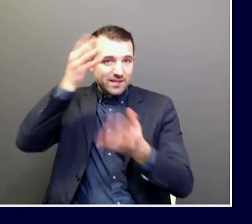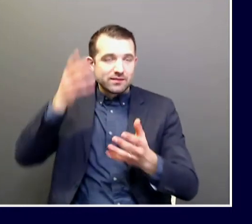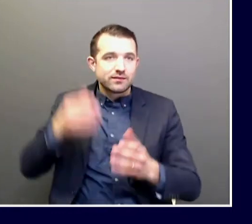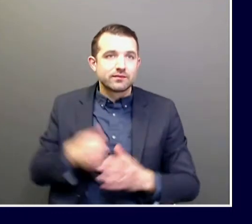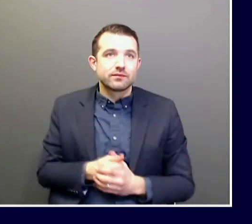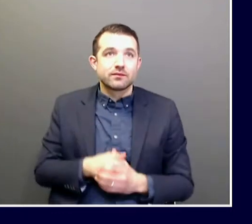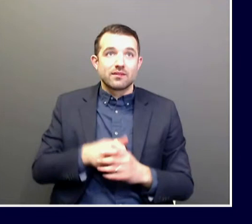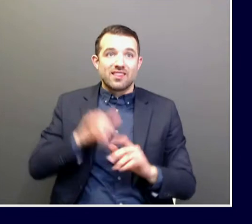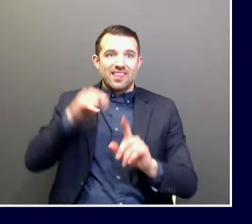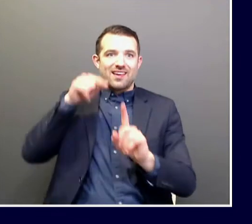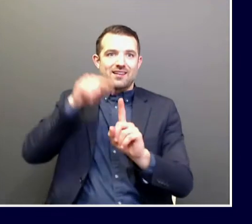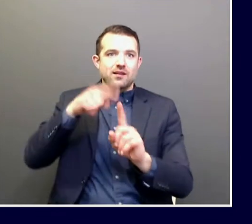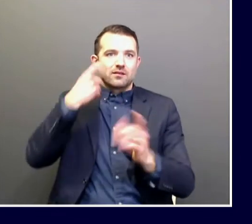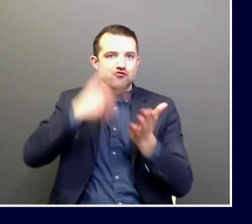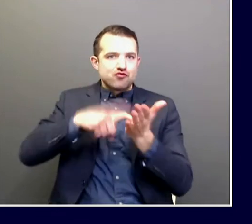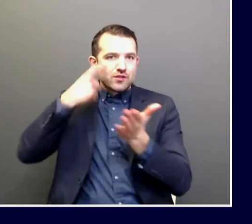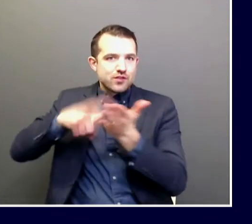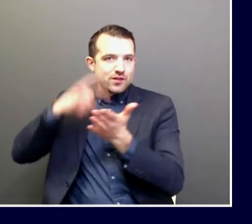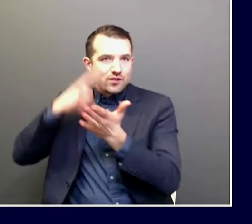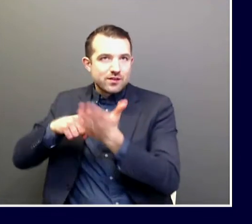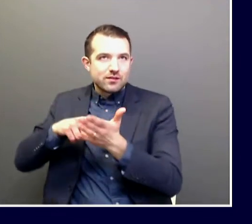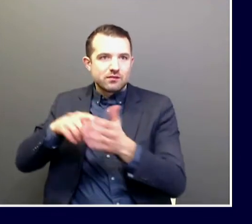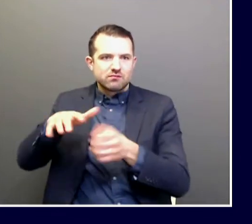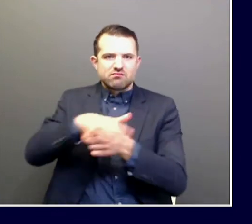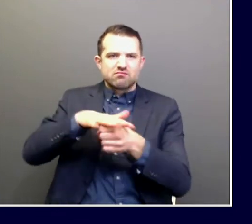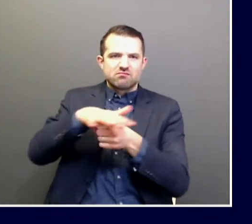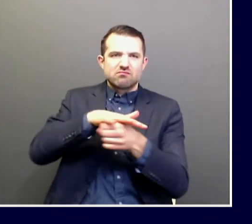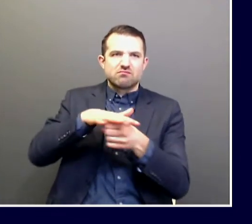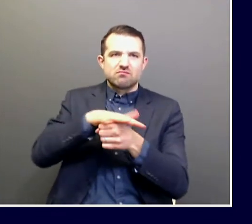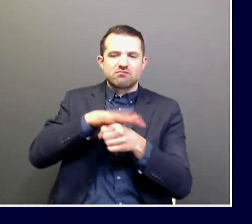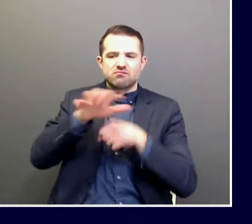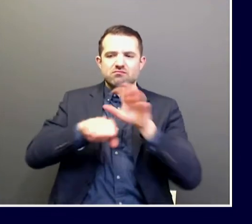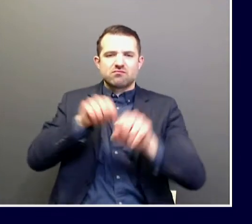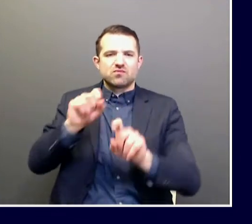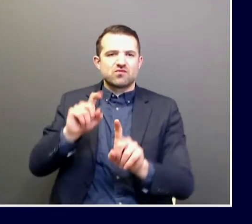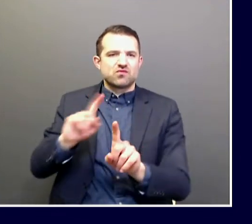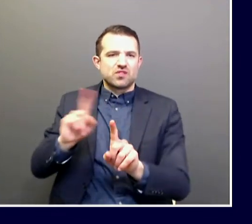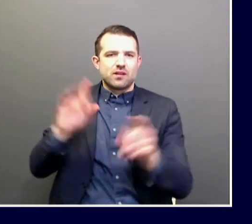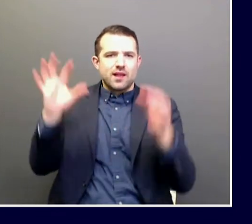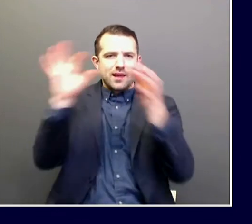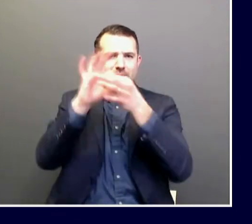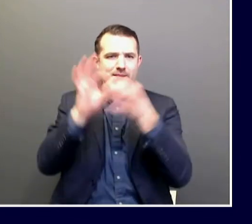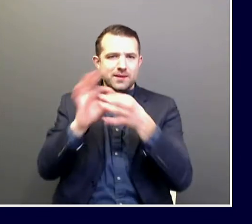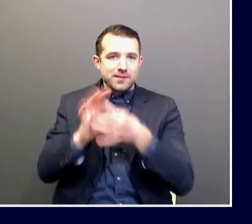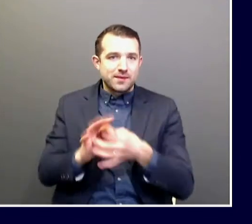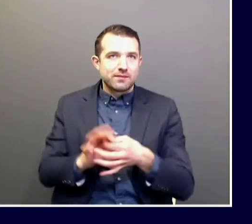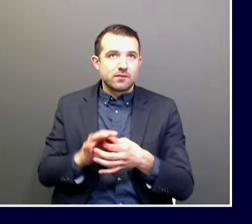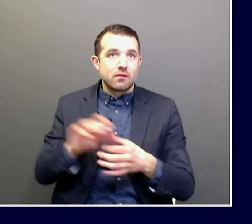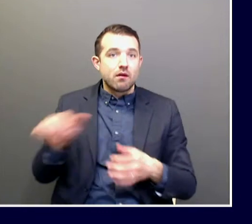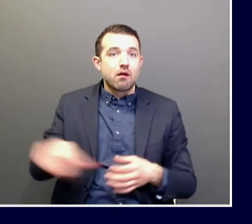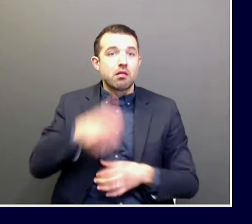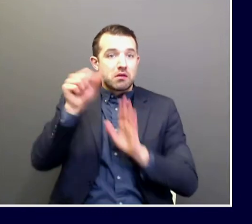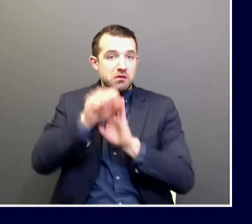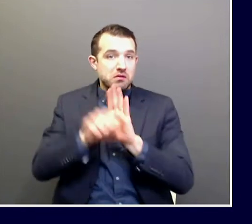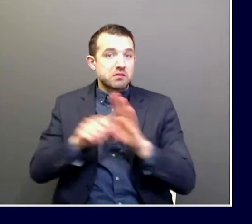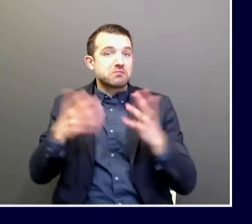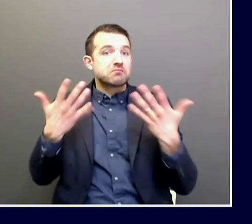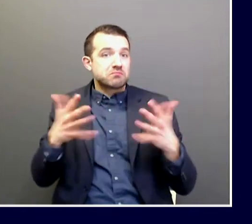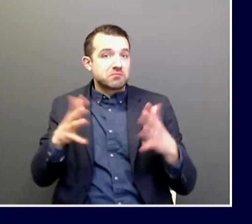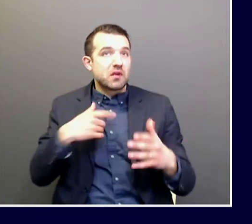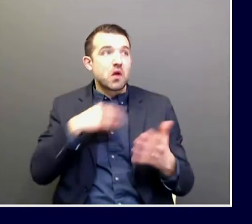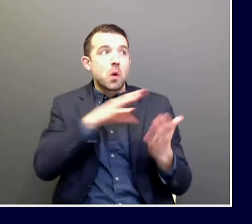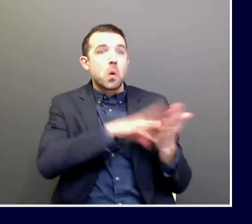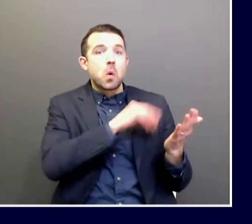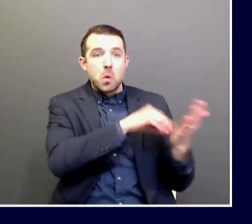It's a lift. Other states have done so, but we're able to learn from them. We're at the point now, because of